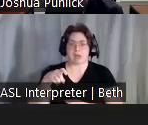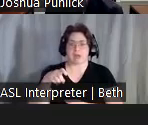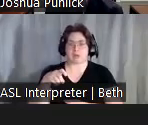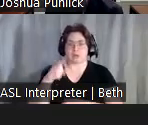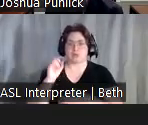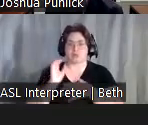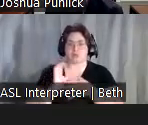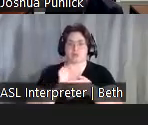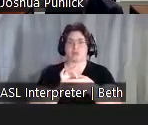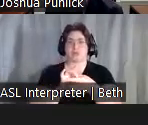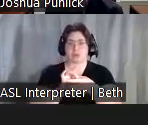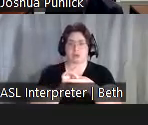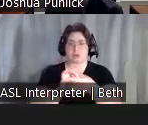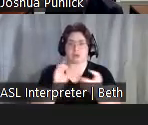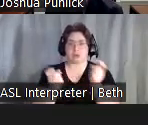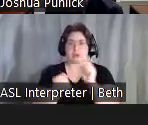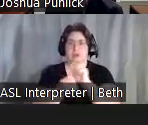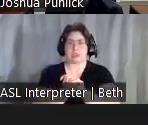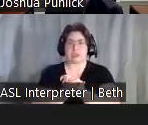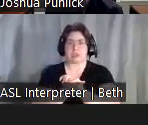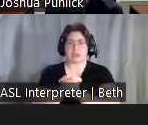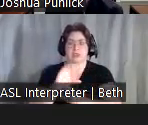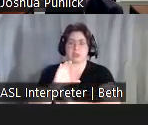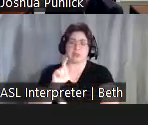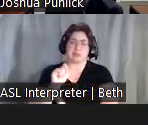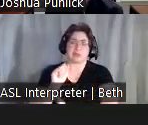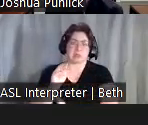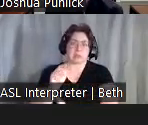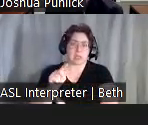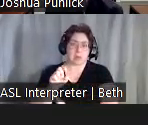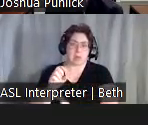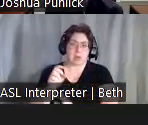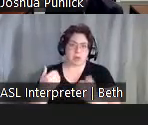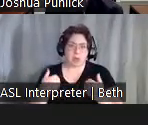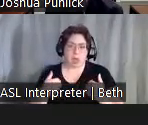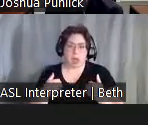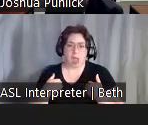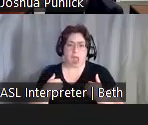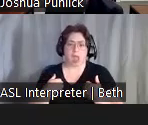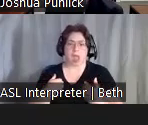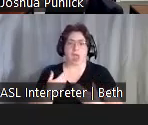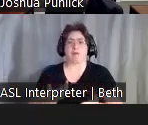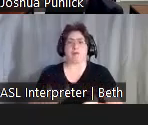relate to the changing climate that we have. Are we going to have,